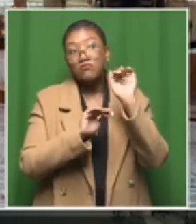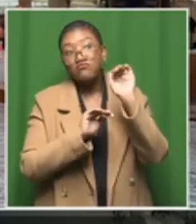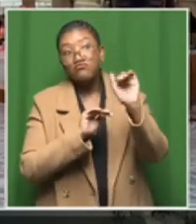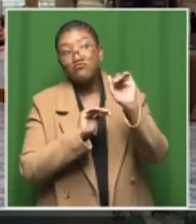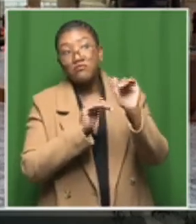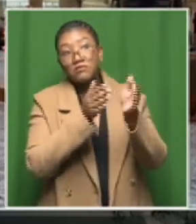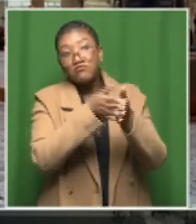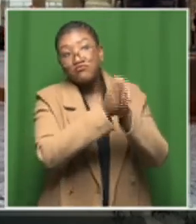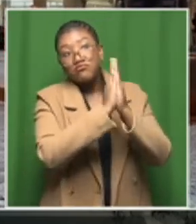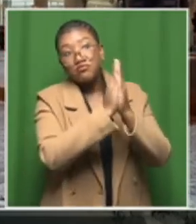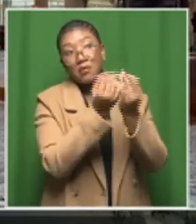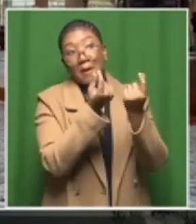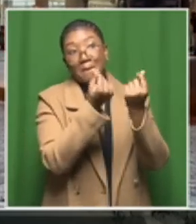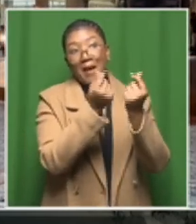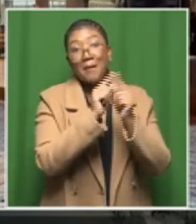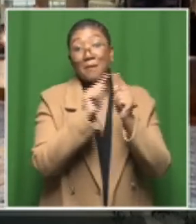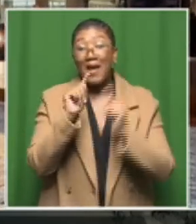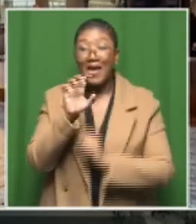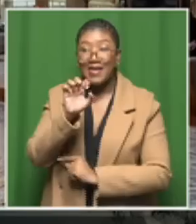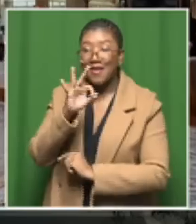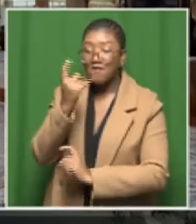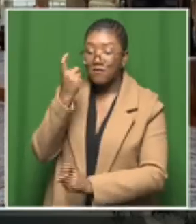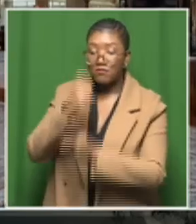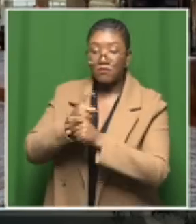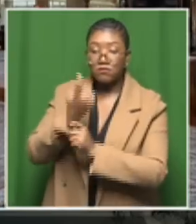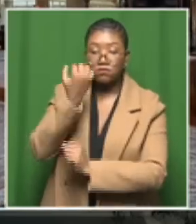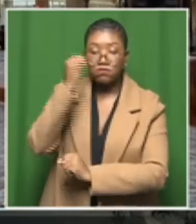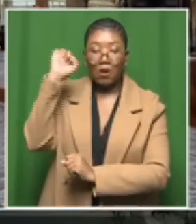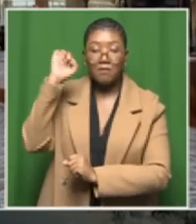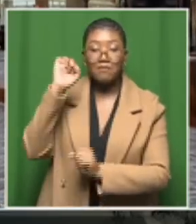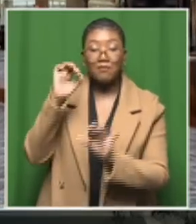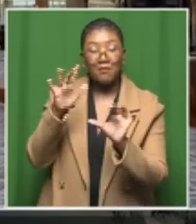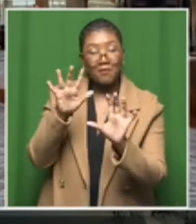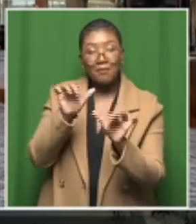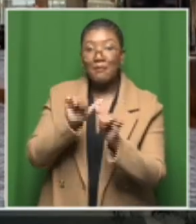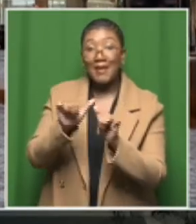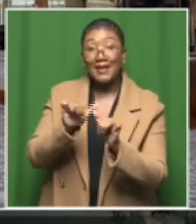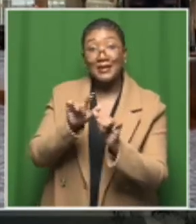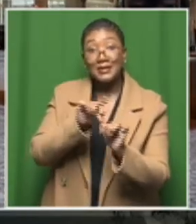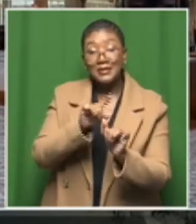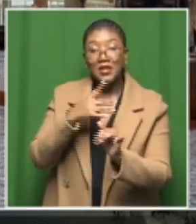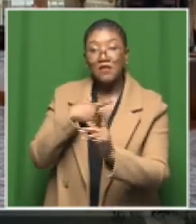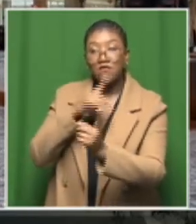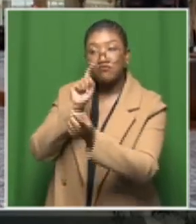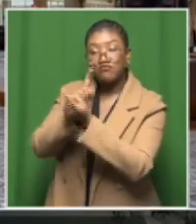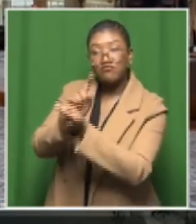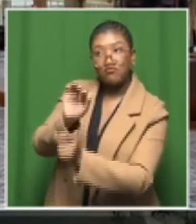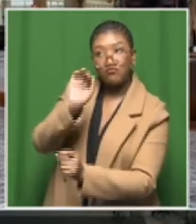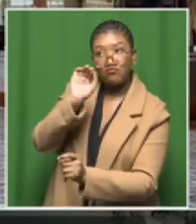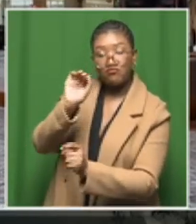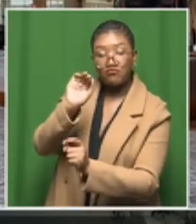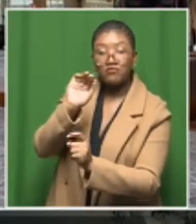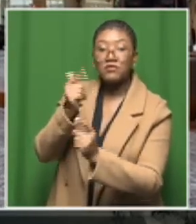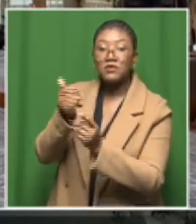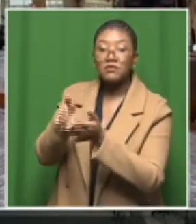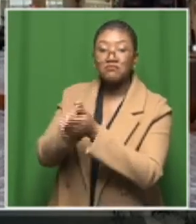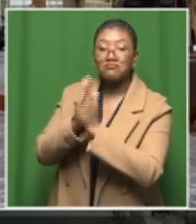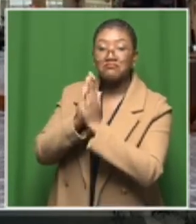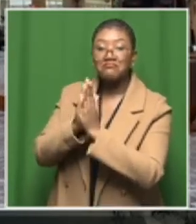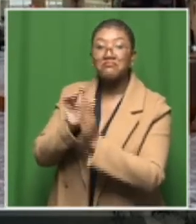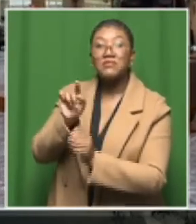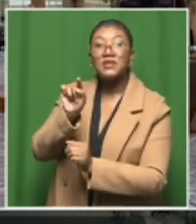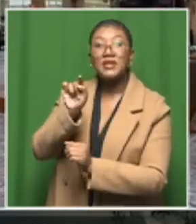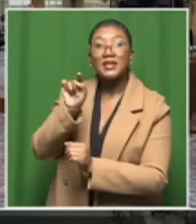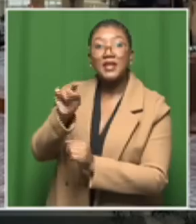and the BRICS countries to borrow that particular money for the deficit that would be there within the budget. There have been introduction of austerity